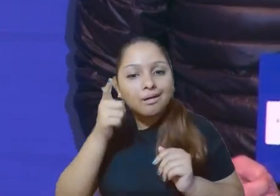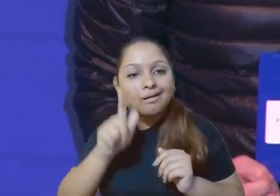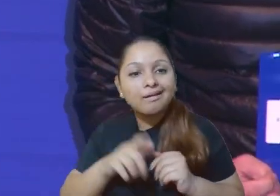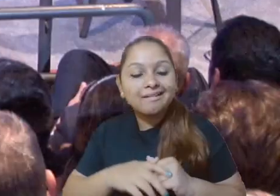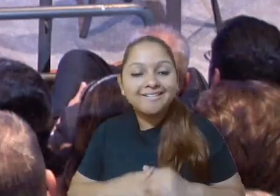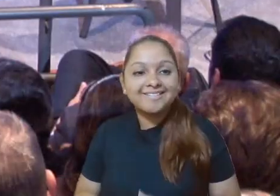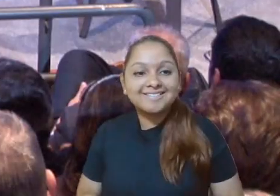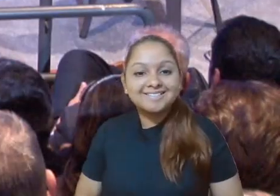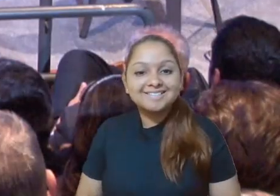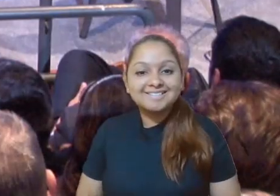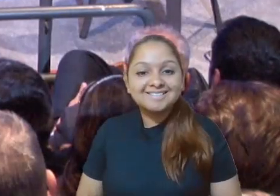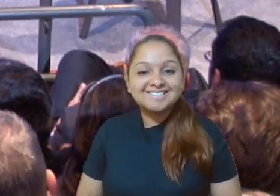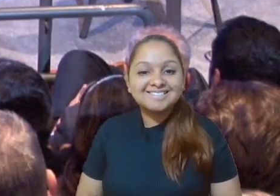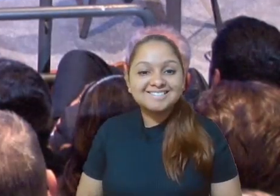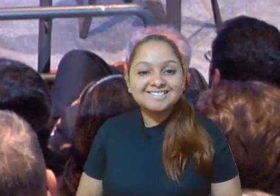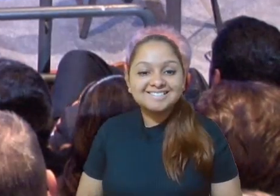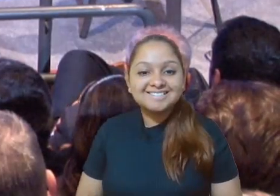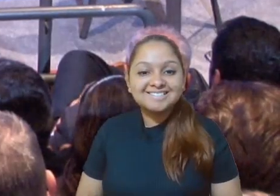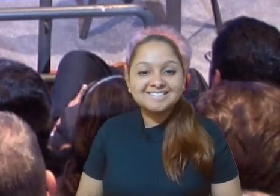and I think it works.